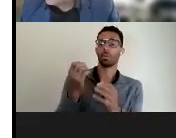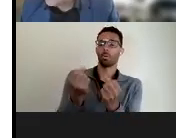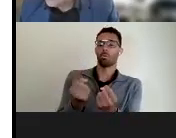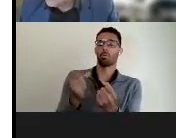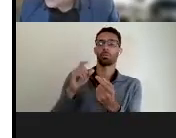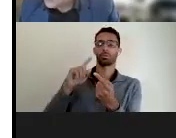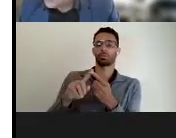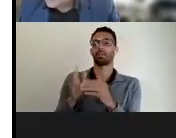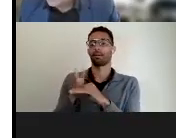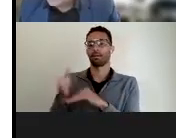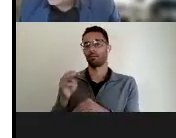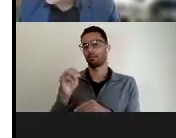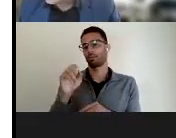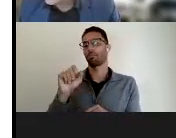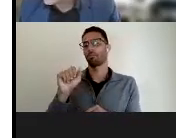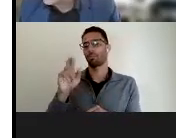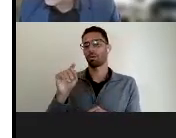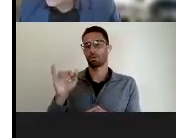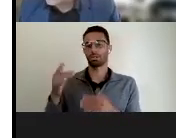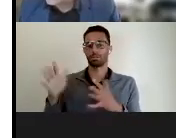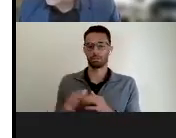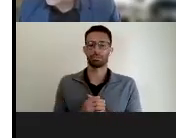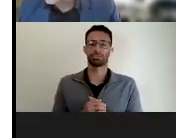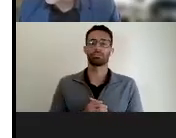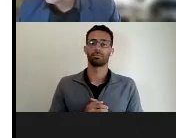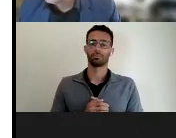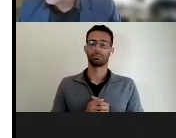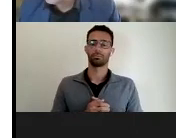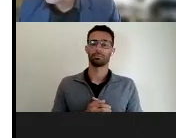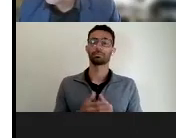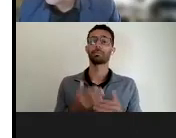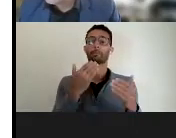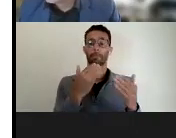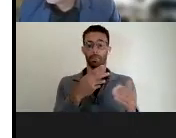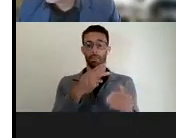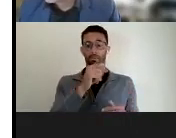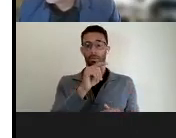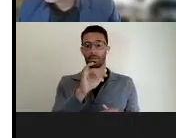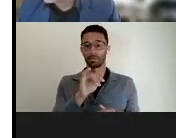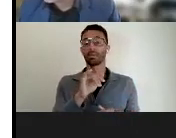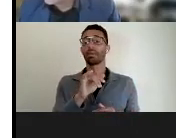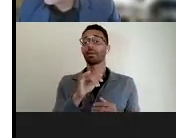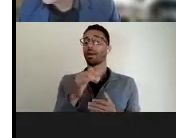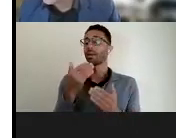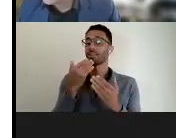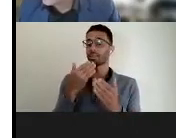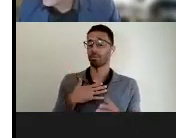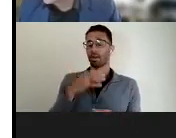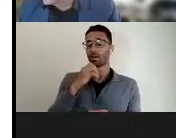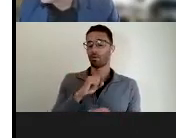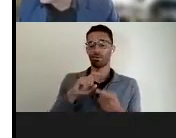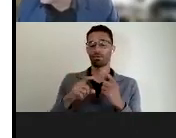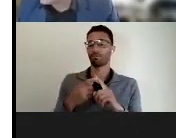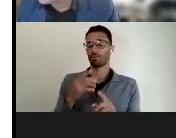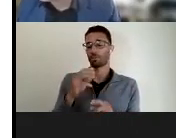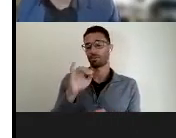Marty goes. Okay, Marty, take it away. Thank you, Patty. And thanks to my old friend, Michelle. We go back,